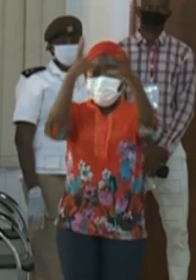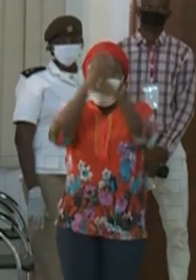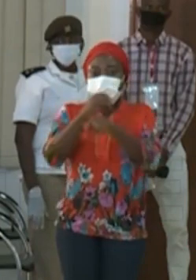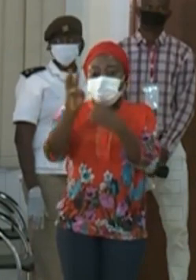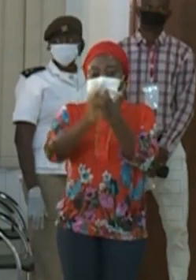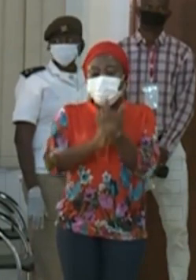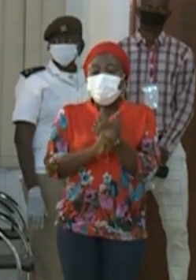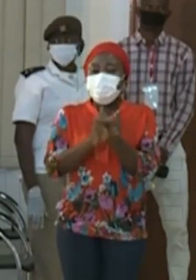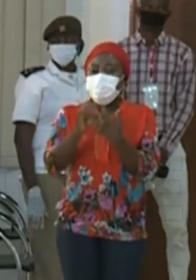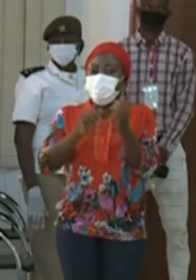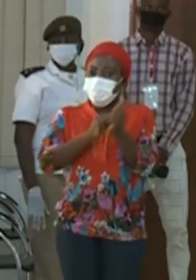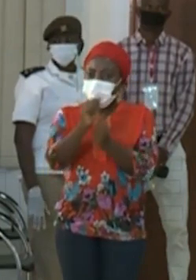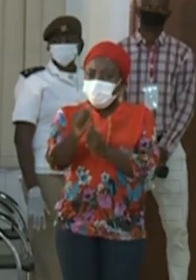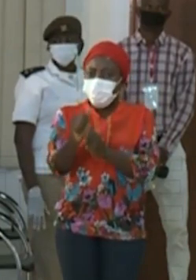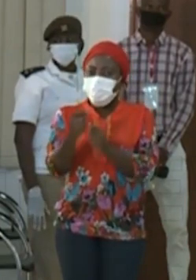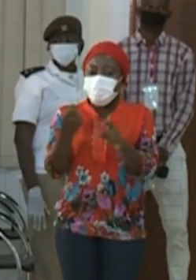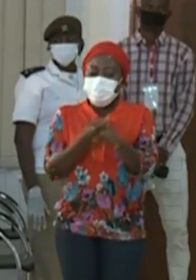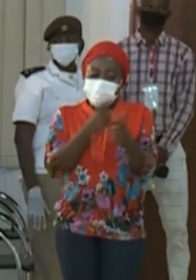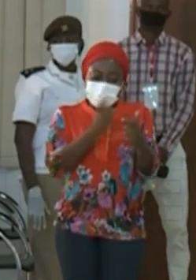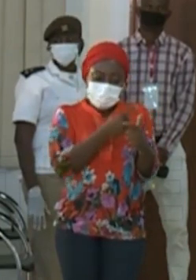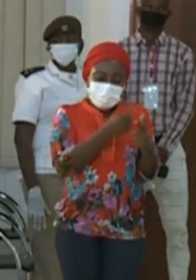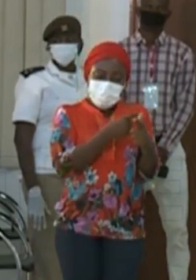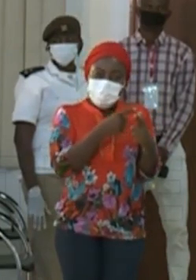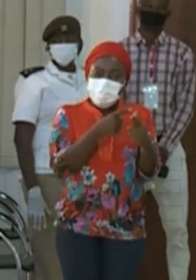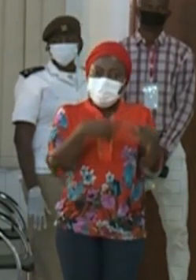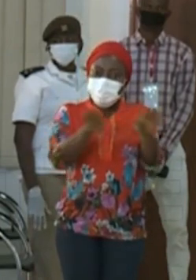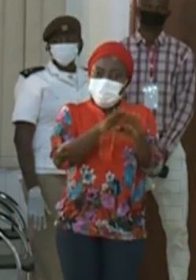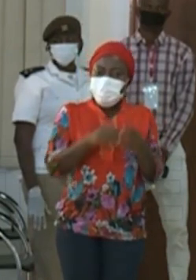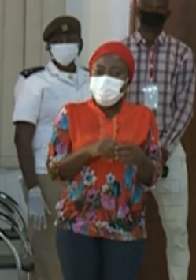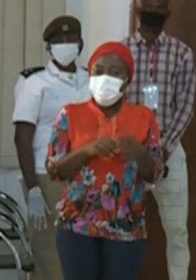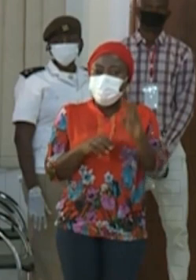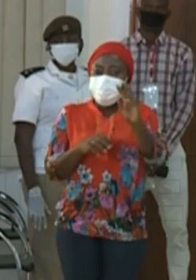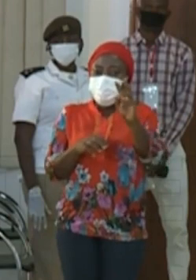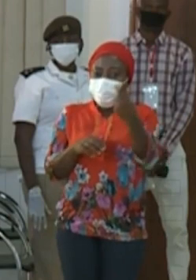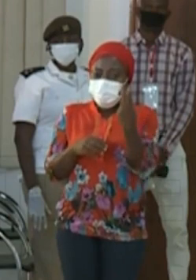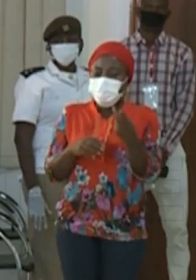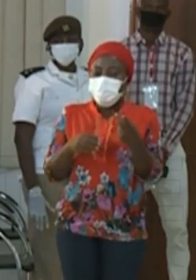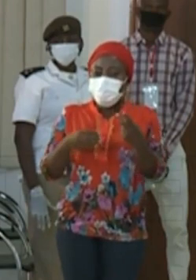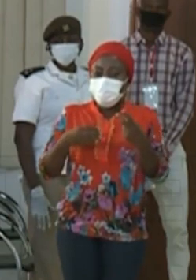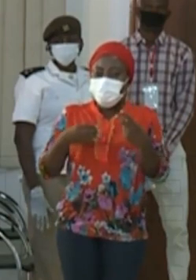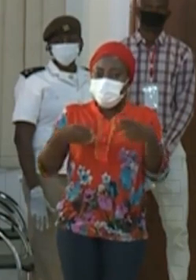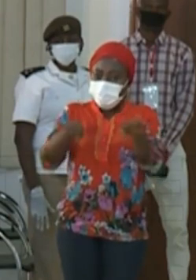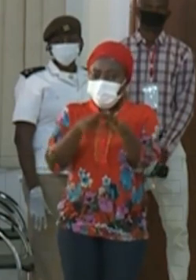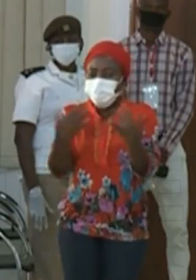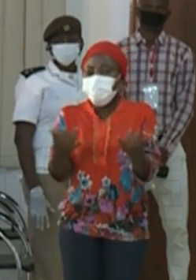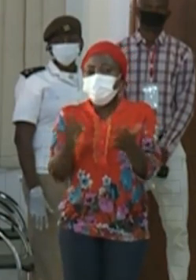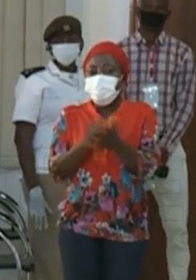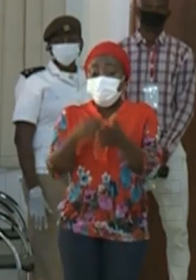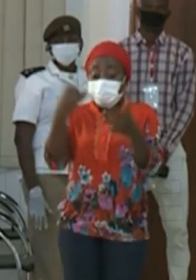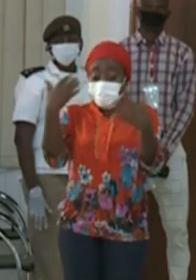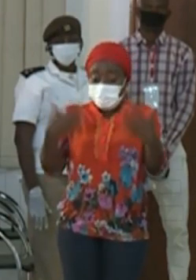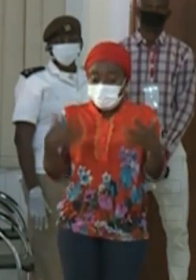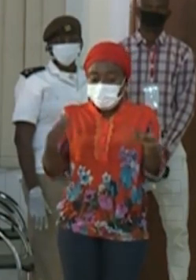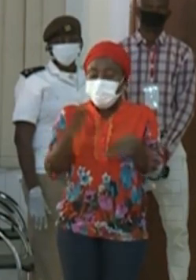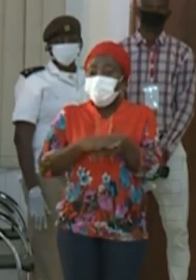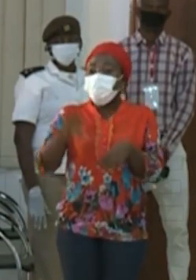far, from the first lockdown and then this current lockdown that ends Monday